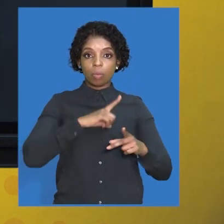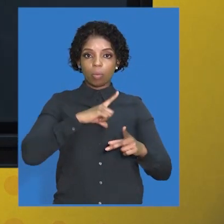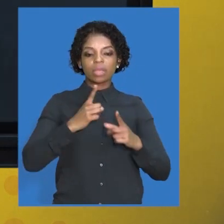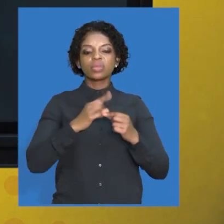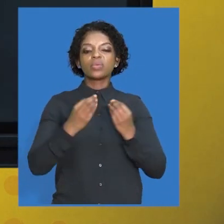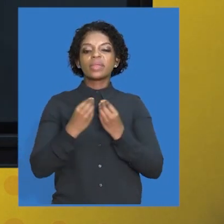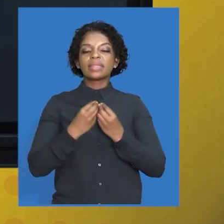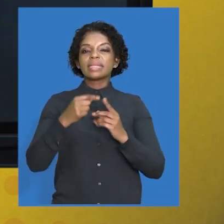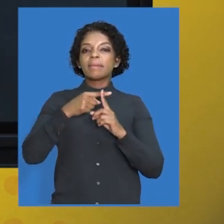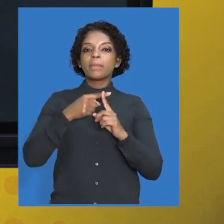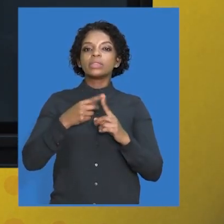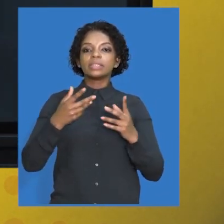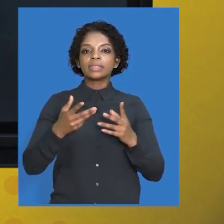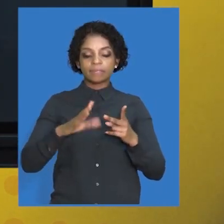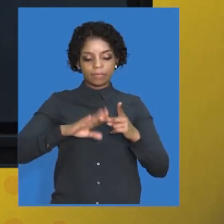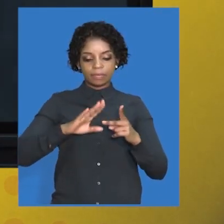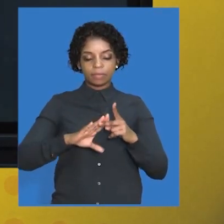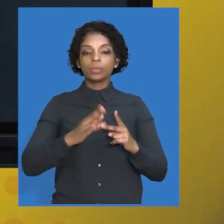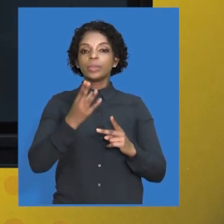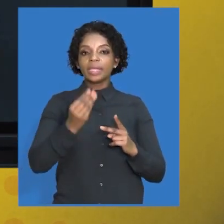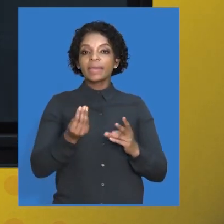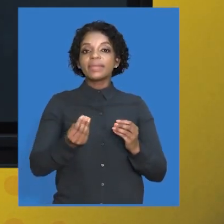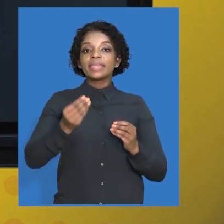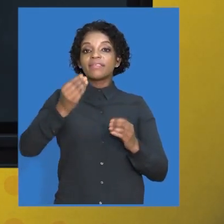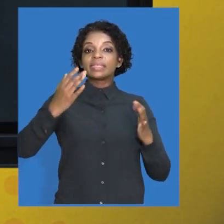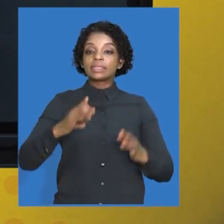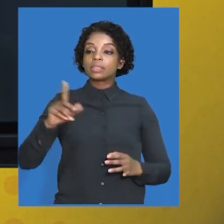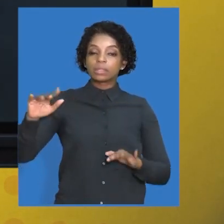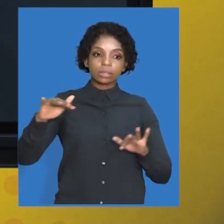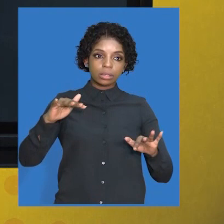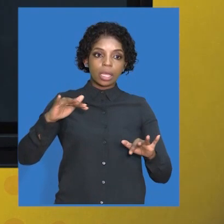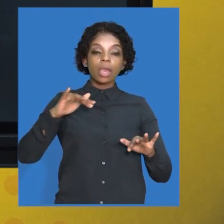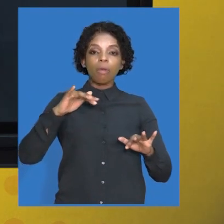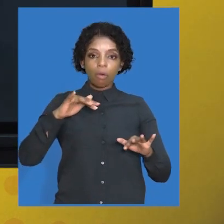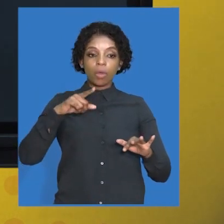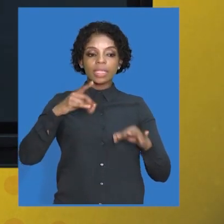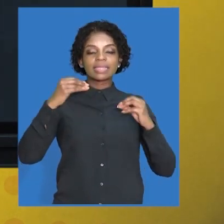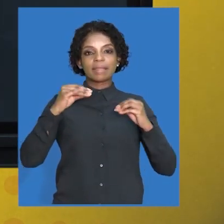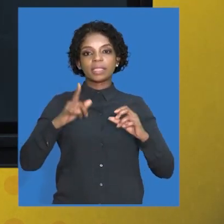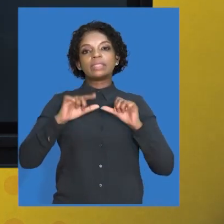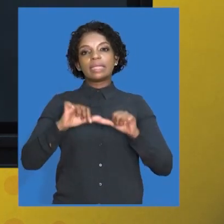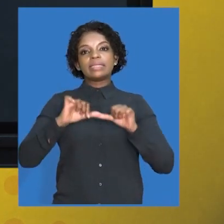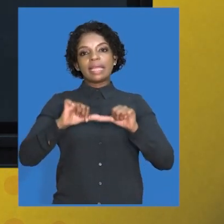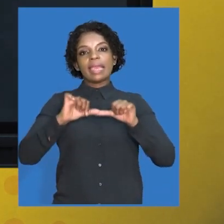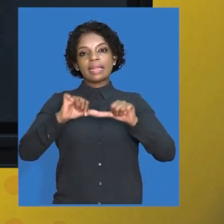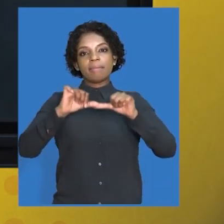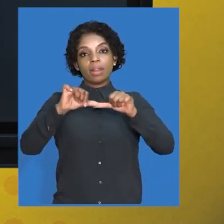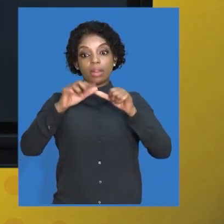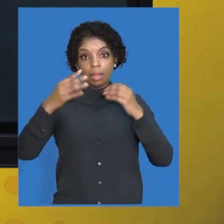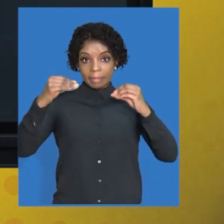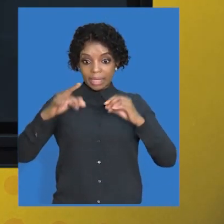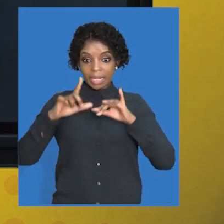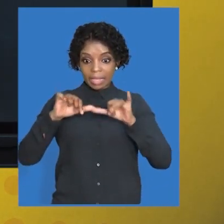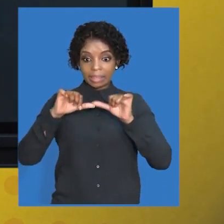invest because they can see that the way the business conducts itself is a lot more sustainable. And if a business is sustainable, it's going to be